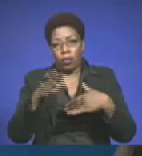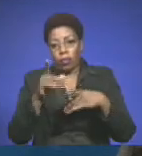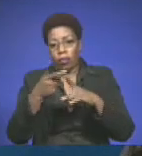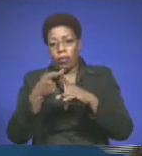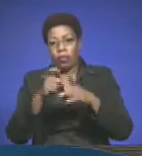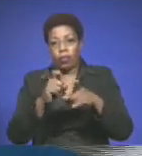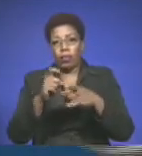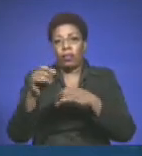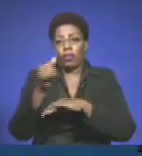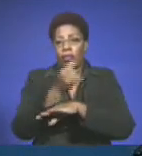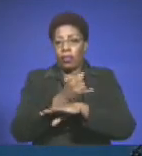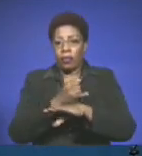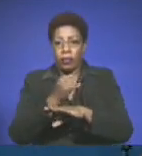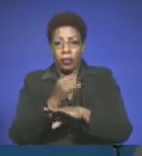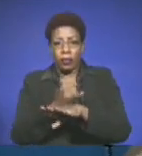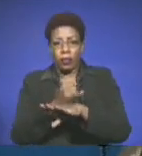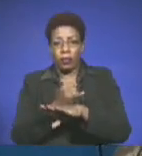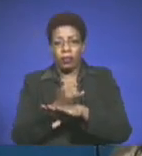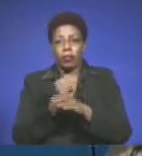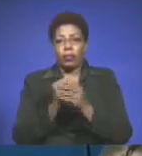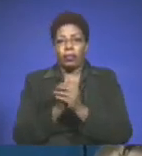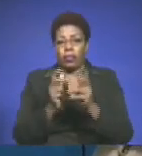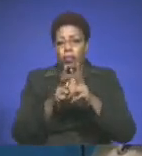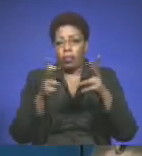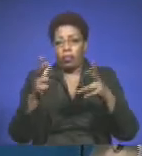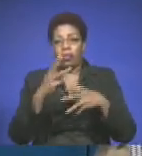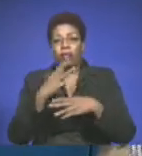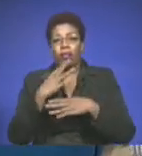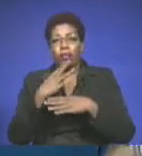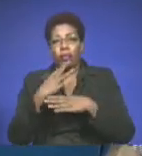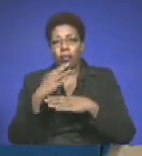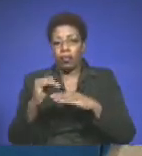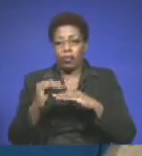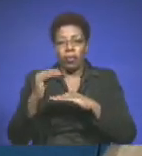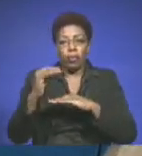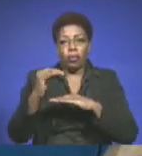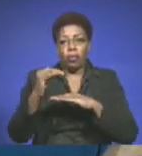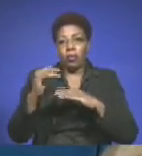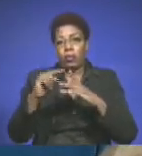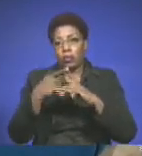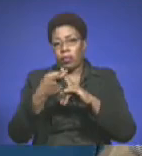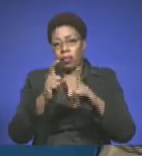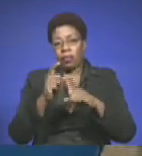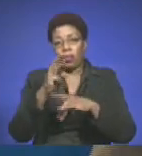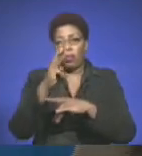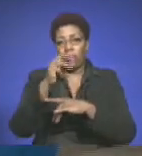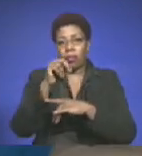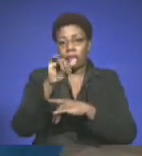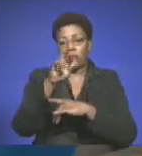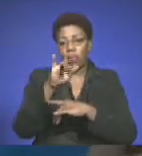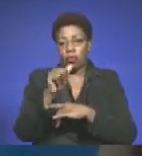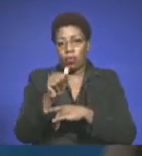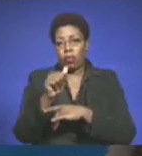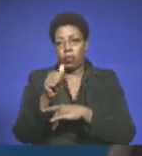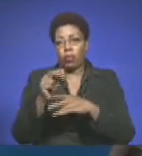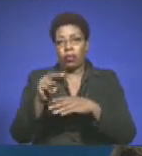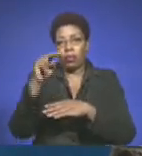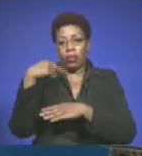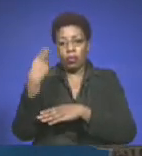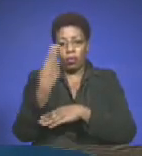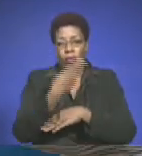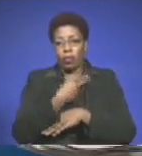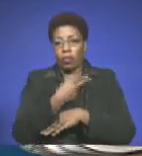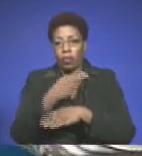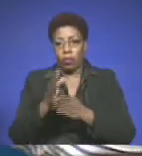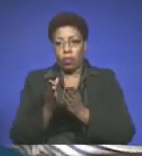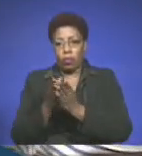islands. Nevertheless, some moderate to large swells will be generated by Maria as she gets north of us, so boaters traversing the waters